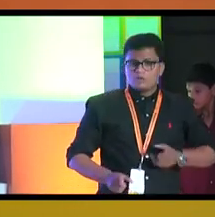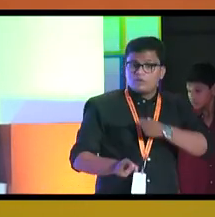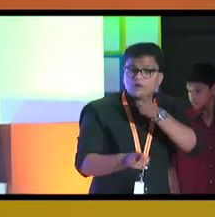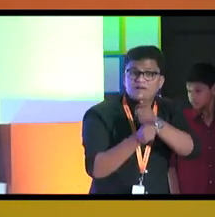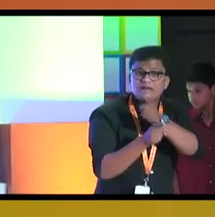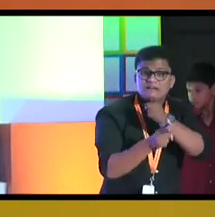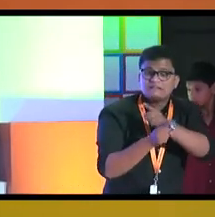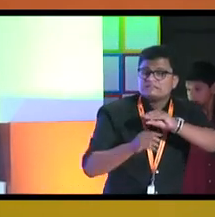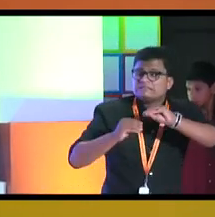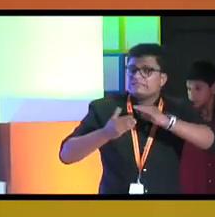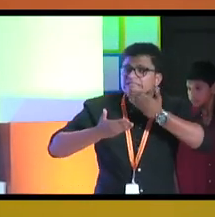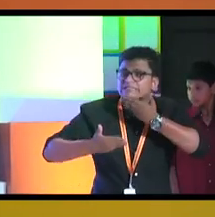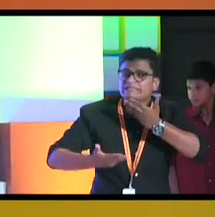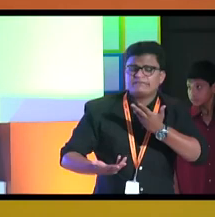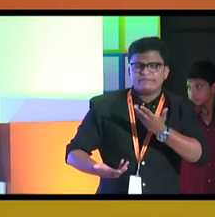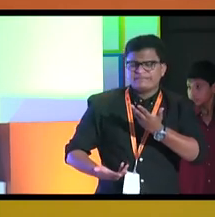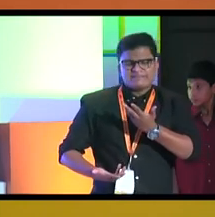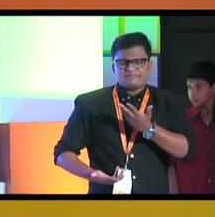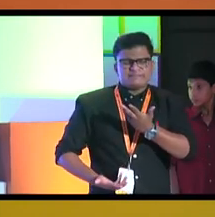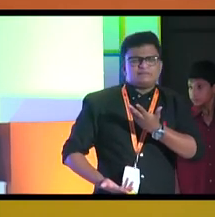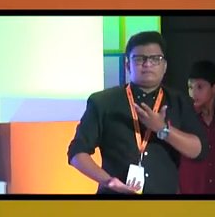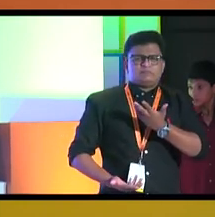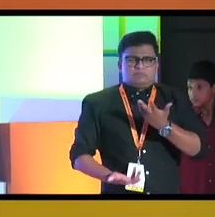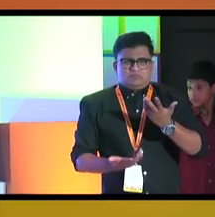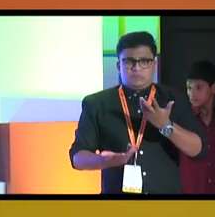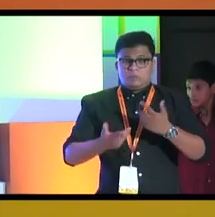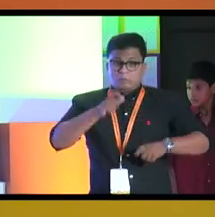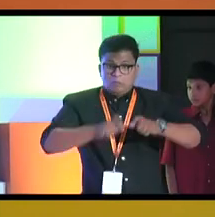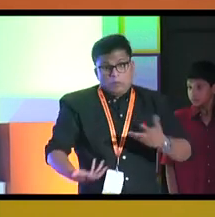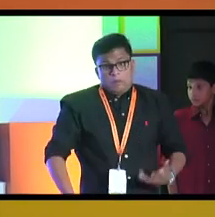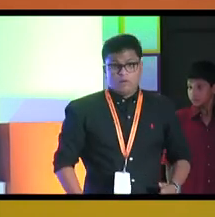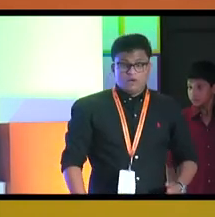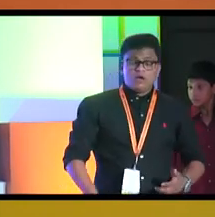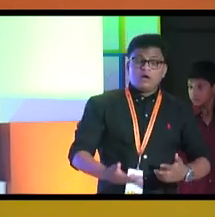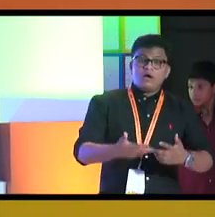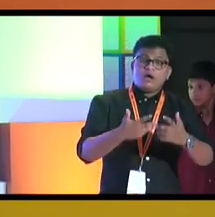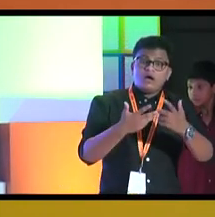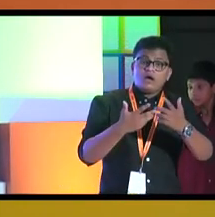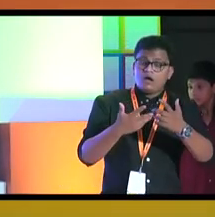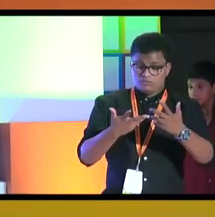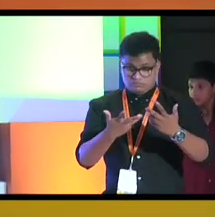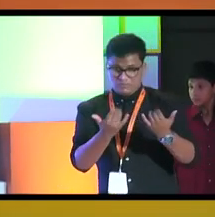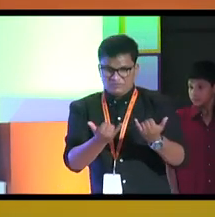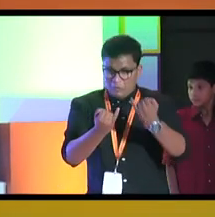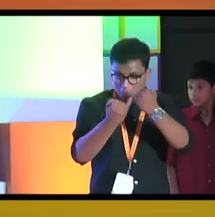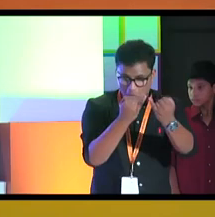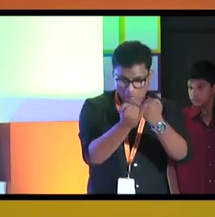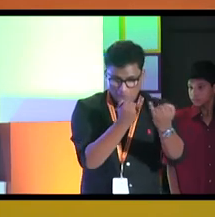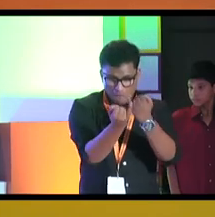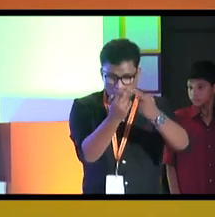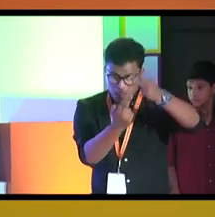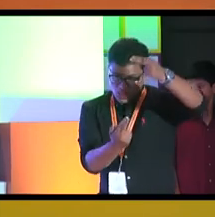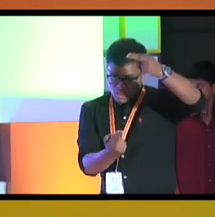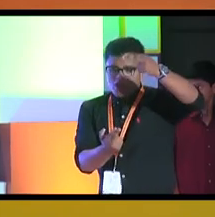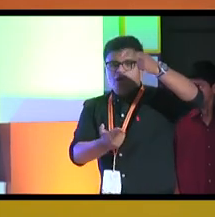for the teachers, a disabled meant just a polio crippled person. Now to cut the story very short, it so